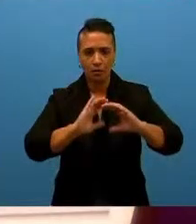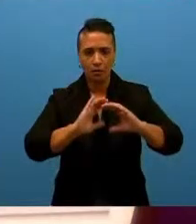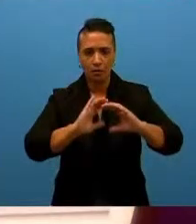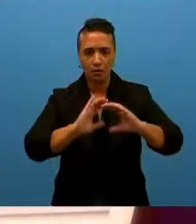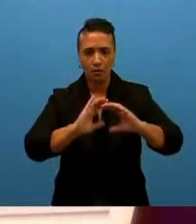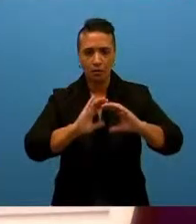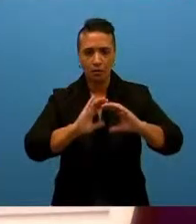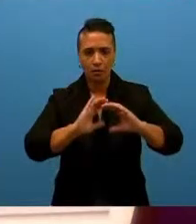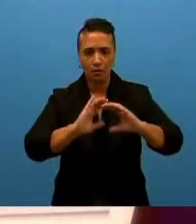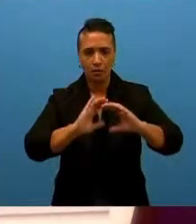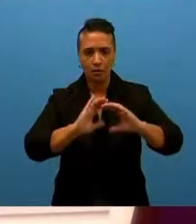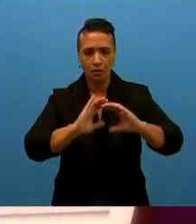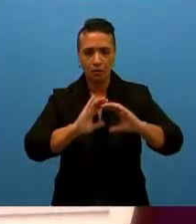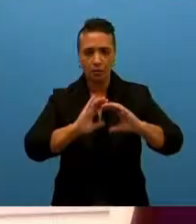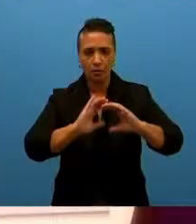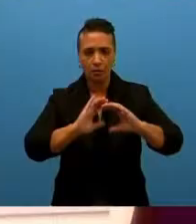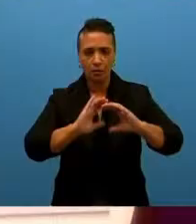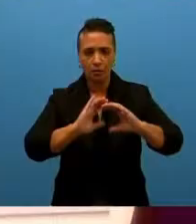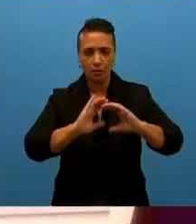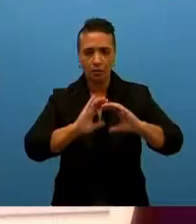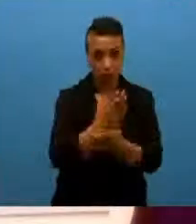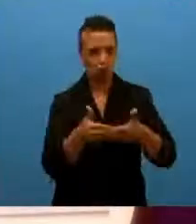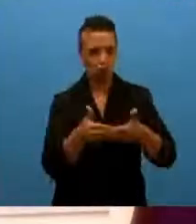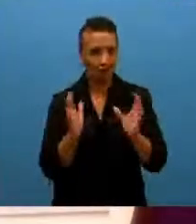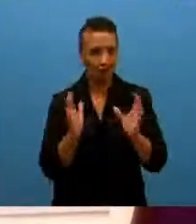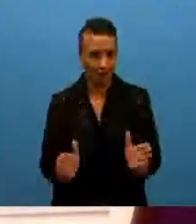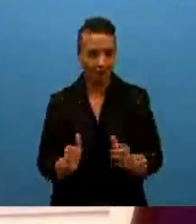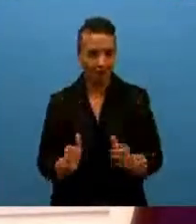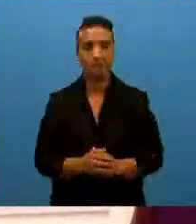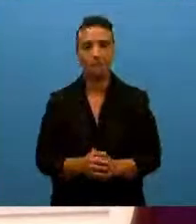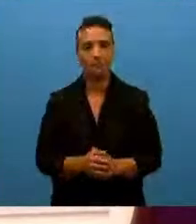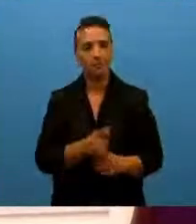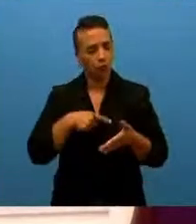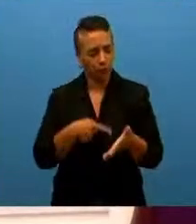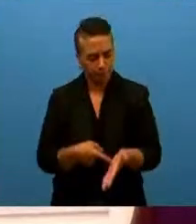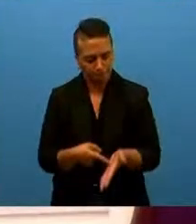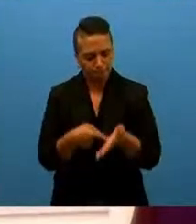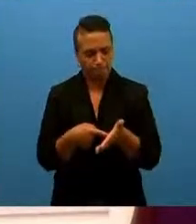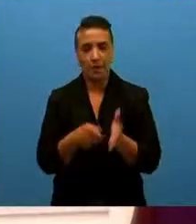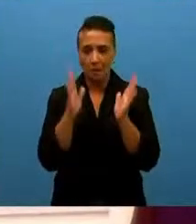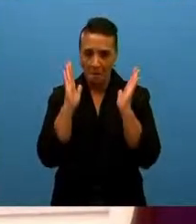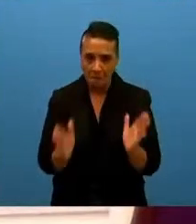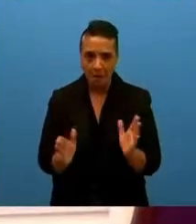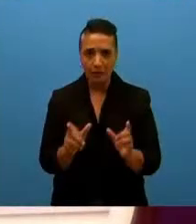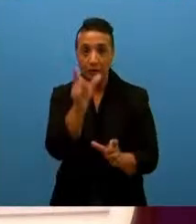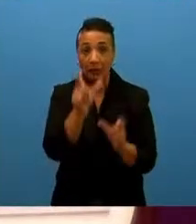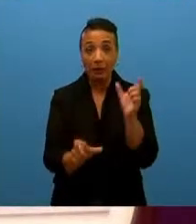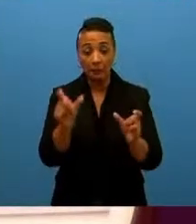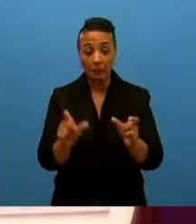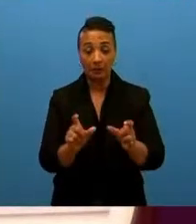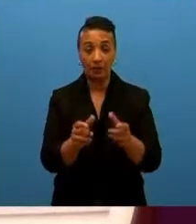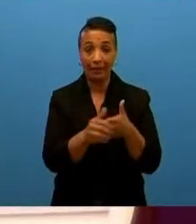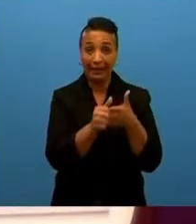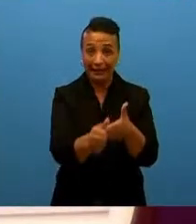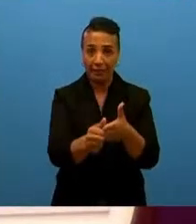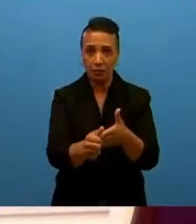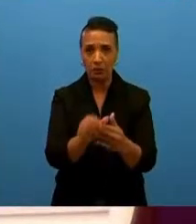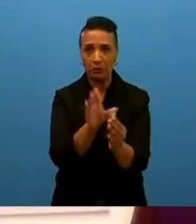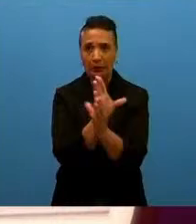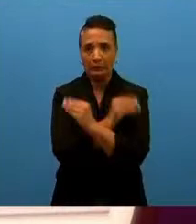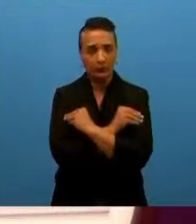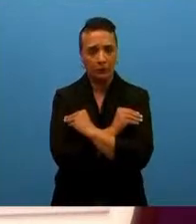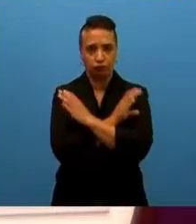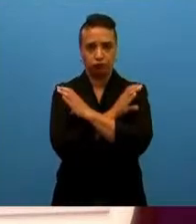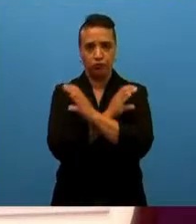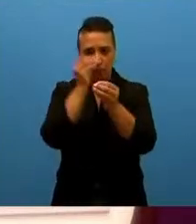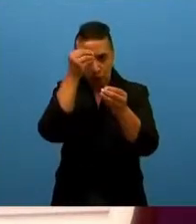of borders. Brazil also underscores the importance of capacity building for indigenous leadership. The